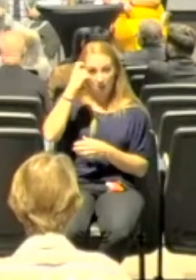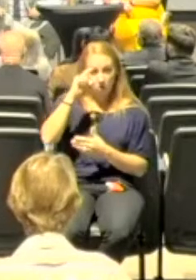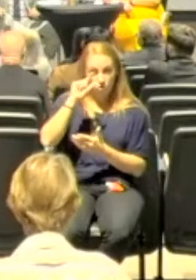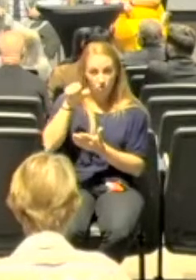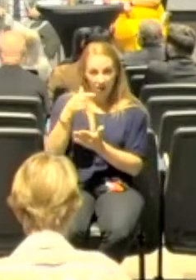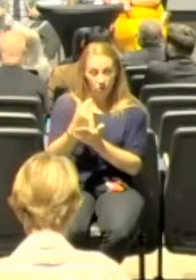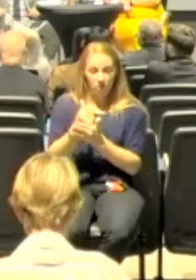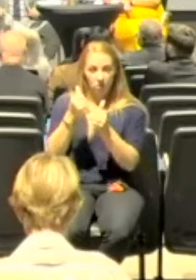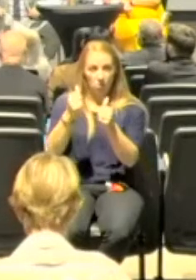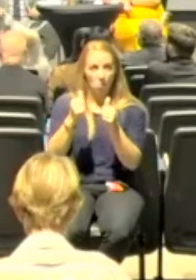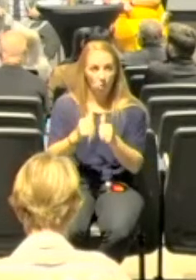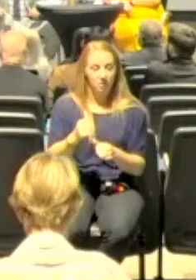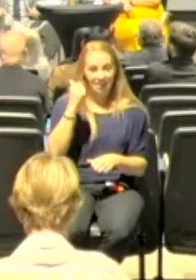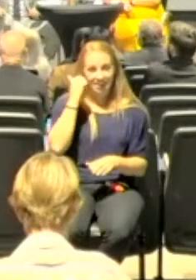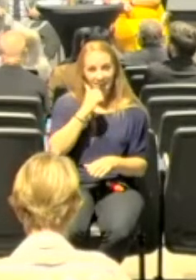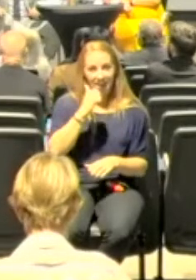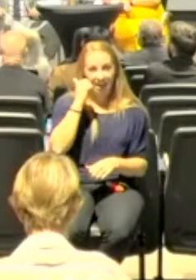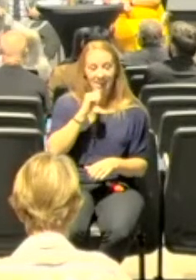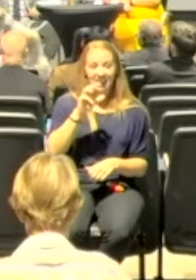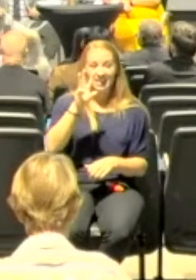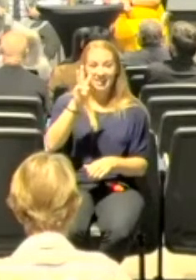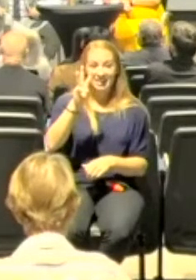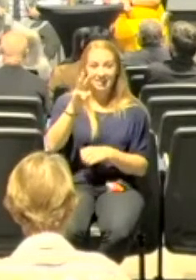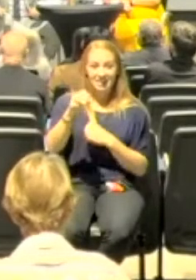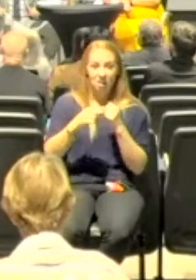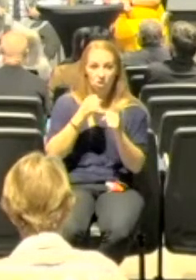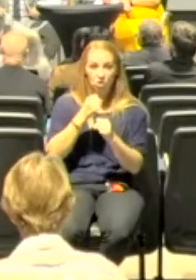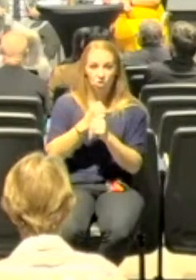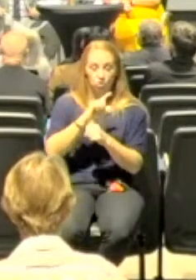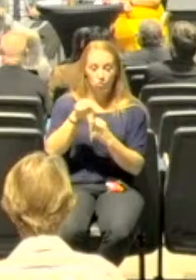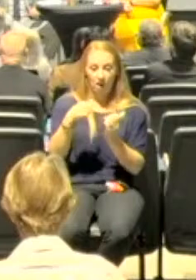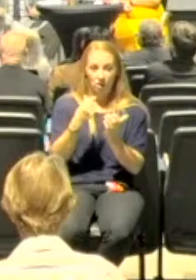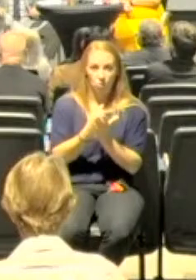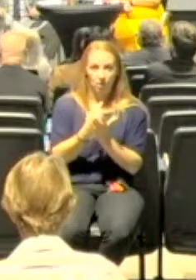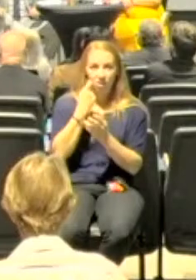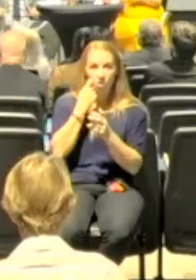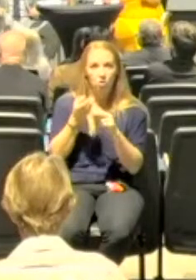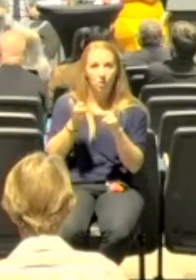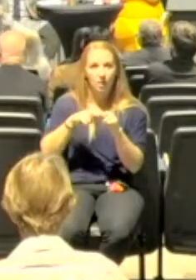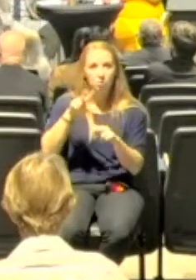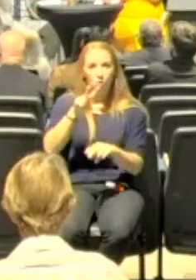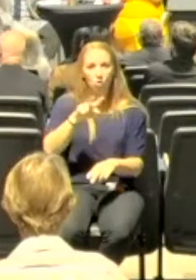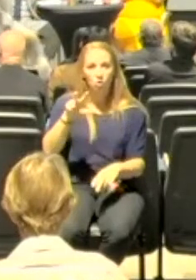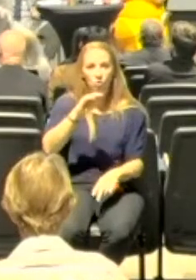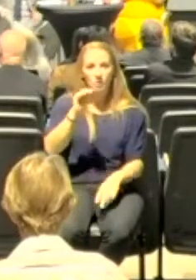being posted daily, our six-year graduation just went up to 33%.